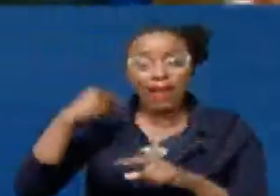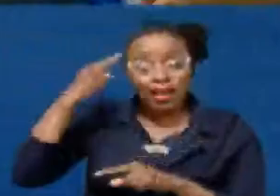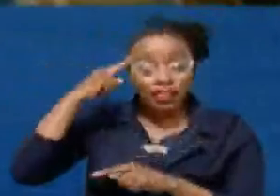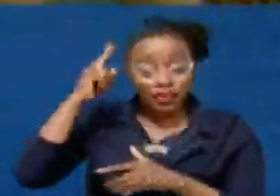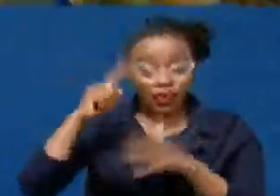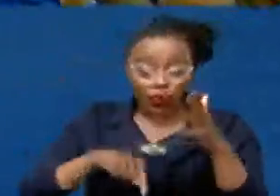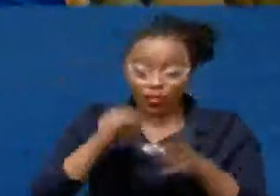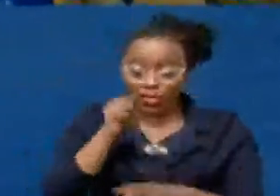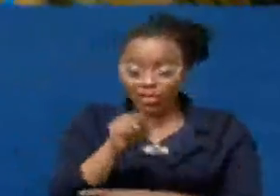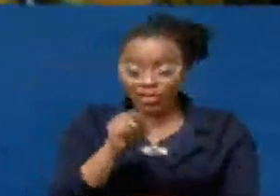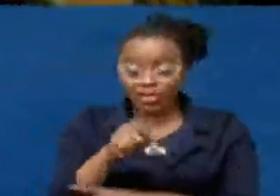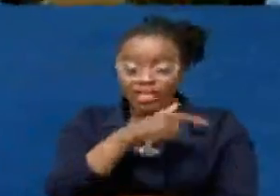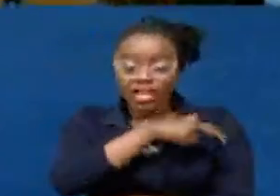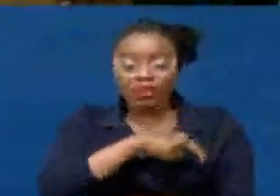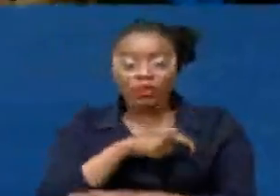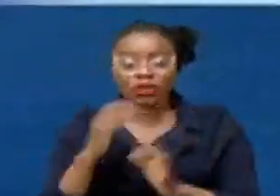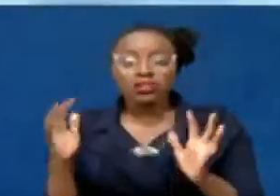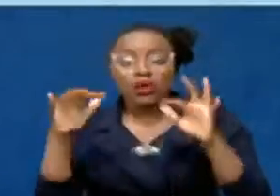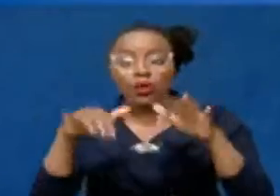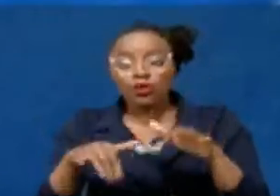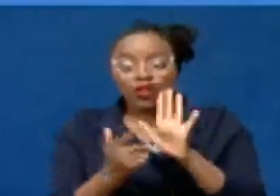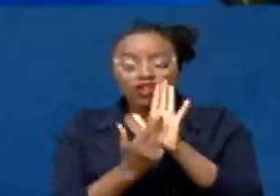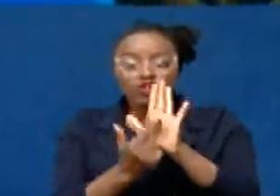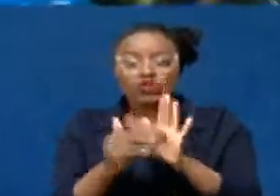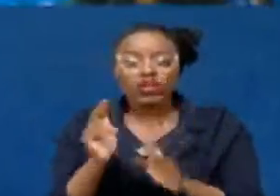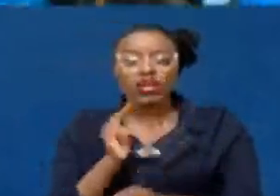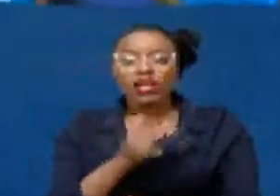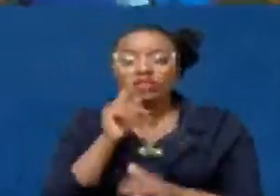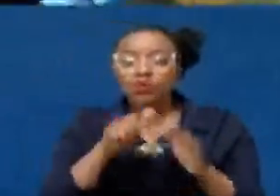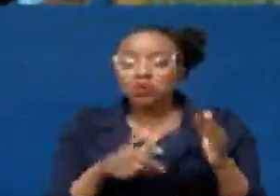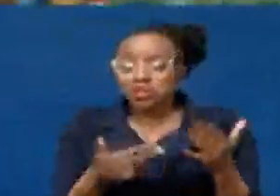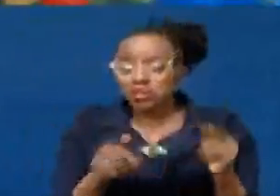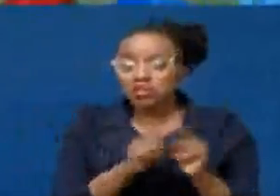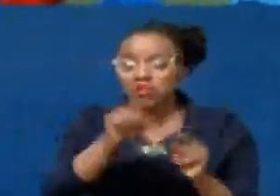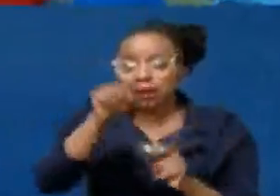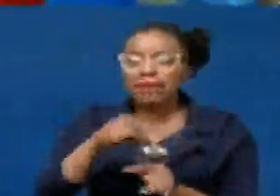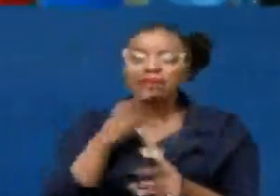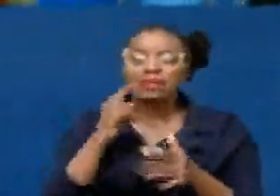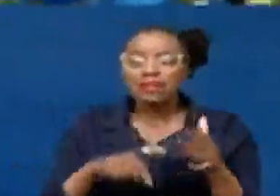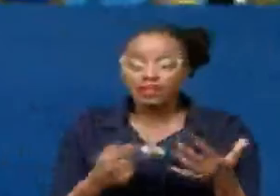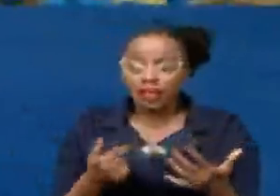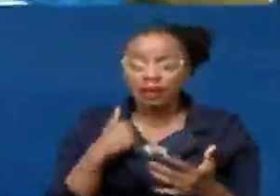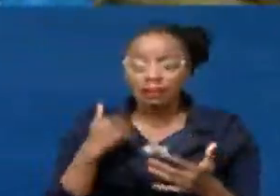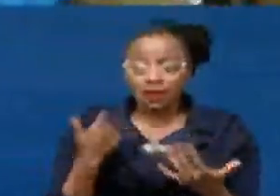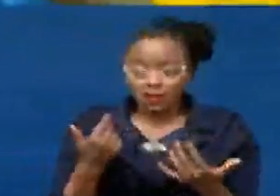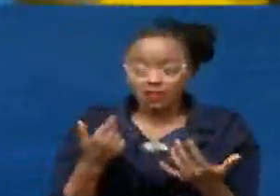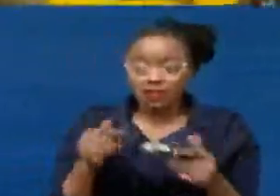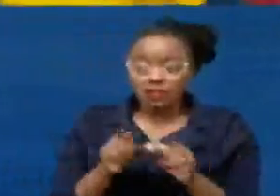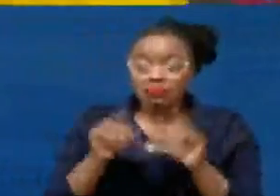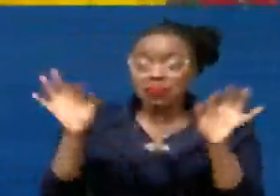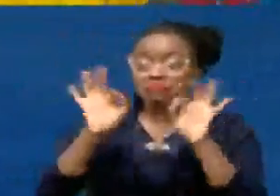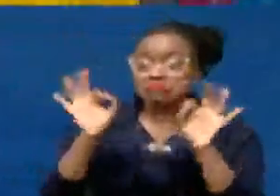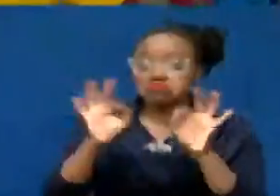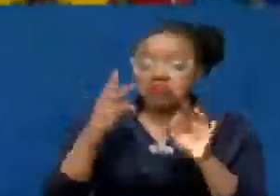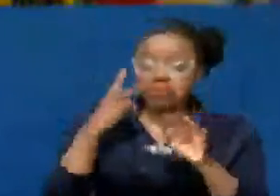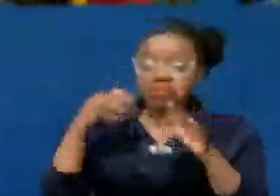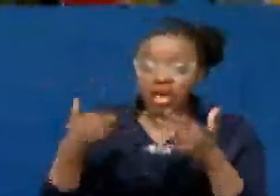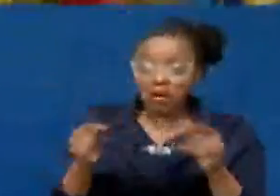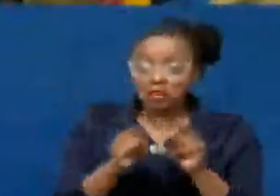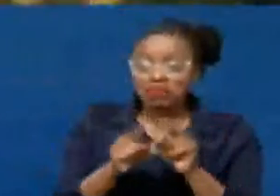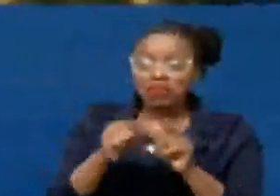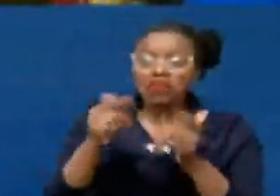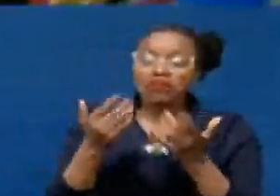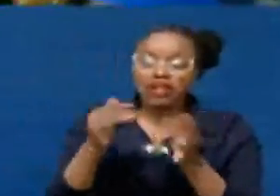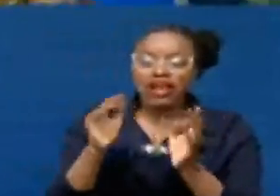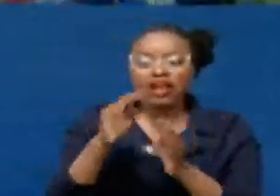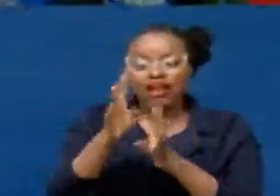this delegates conferences are showing us, I must say that I was a bit surprised to see how full the